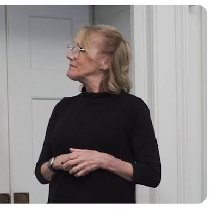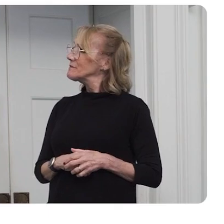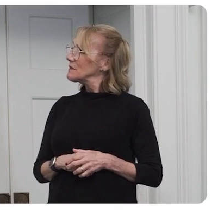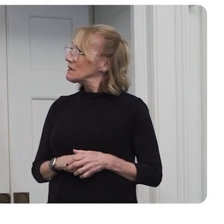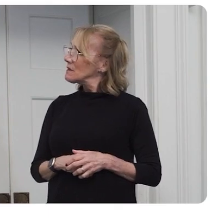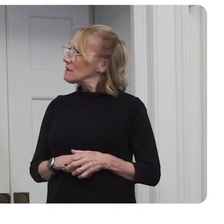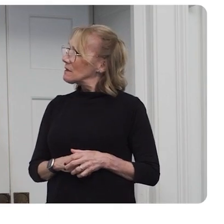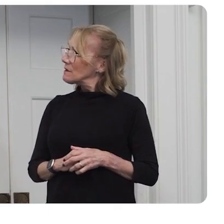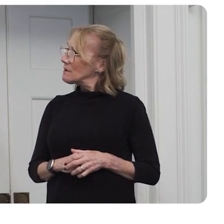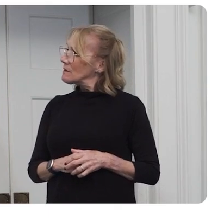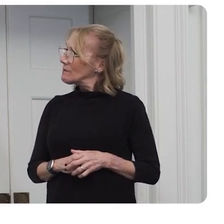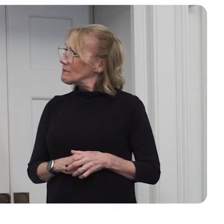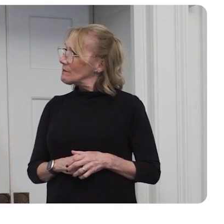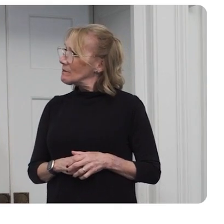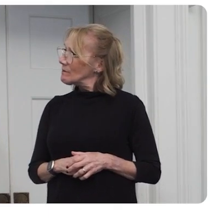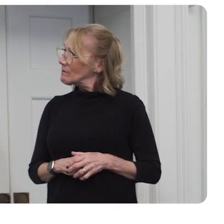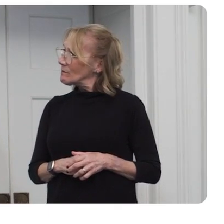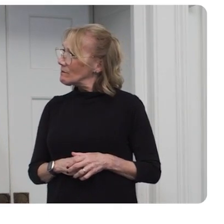yeah.